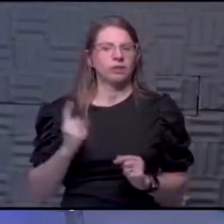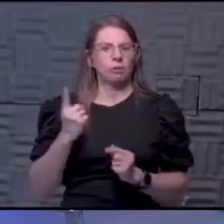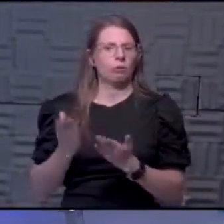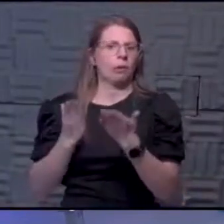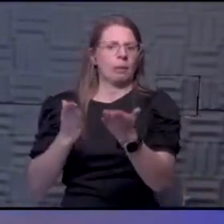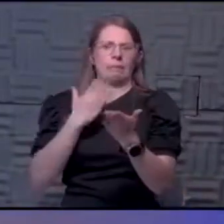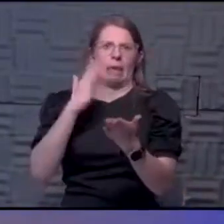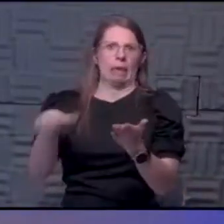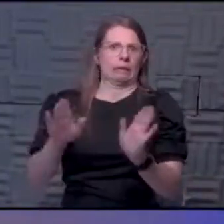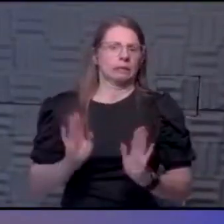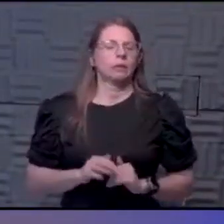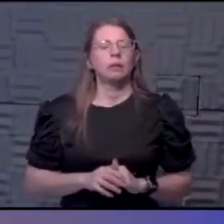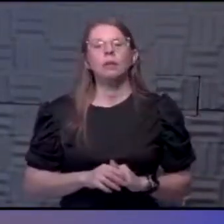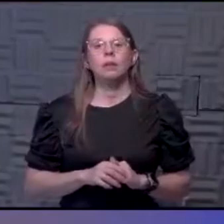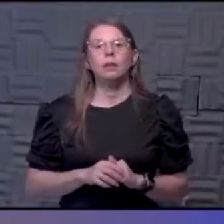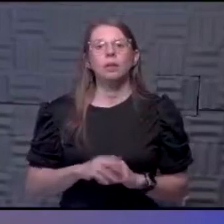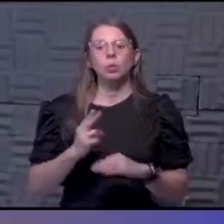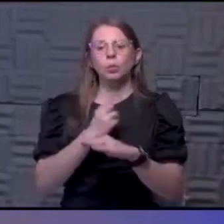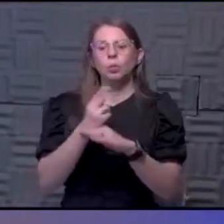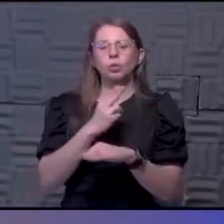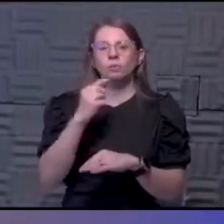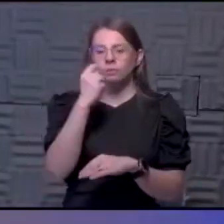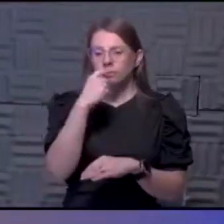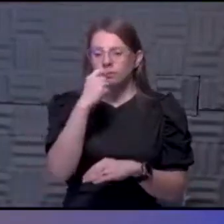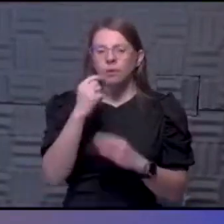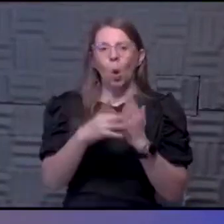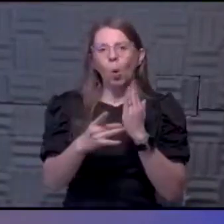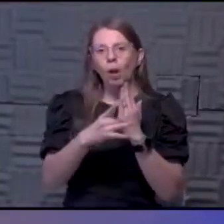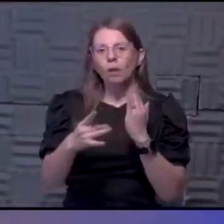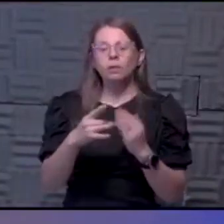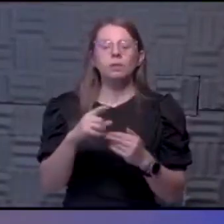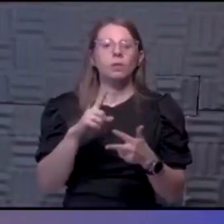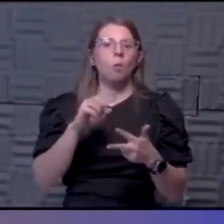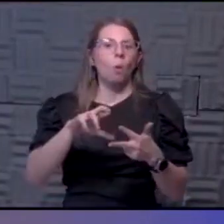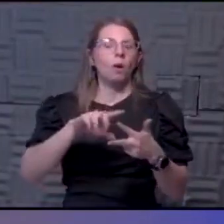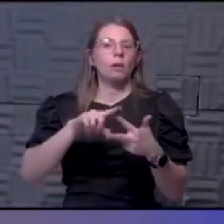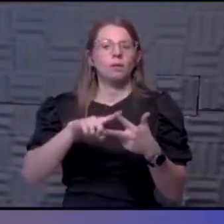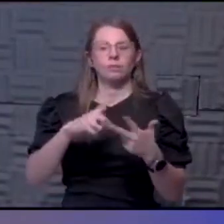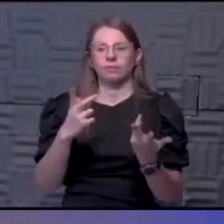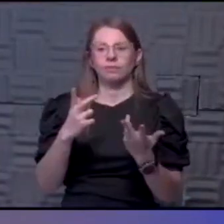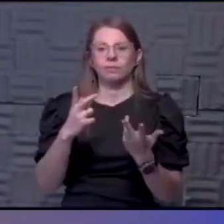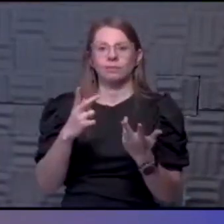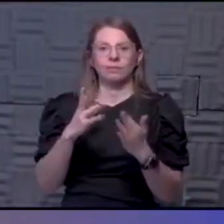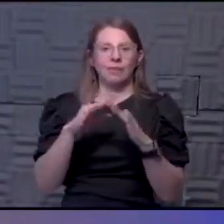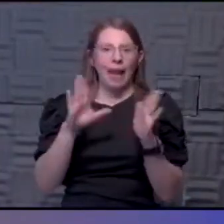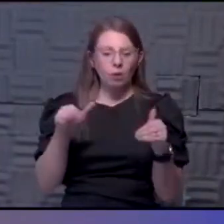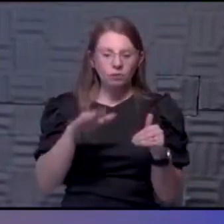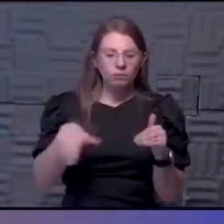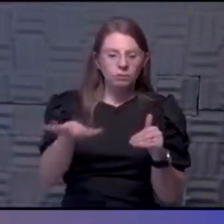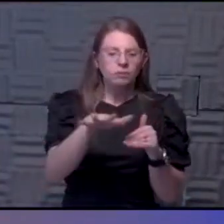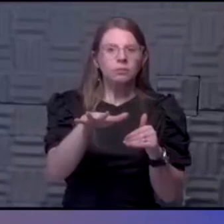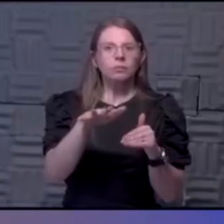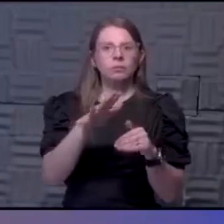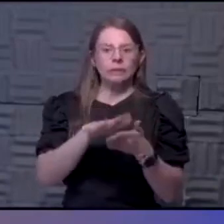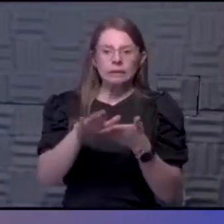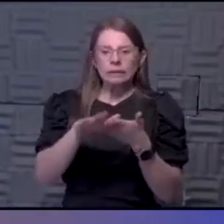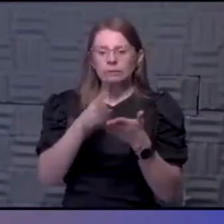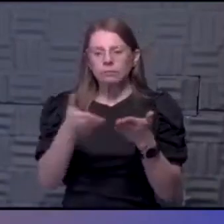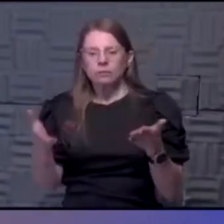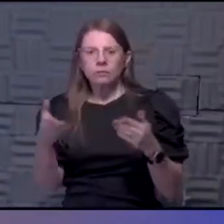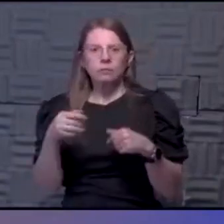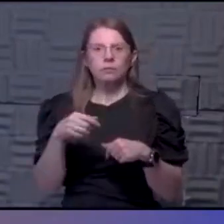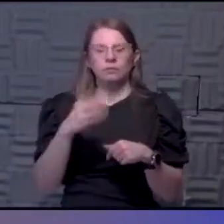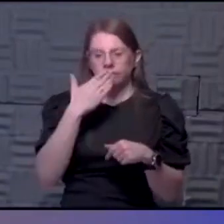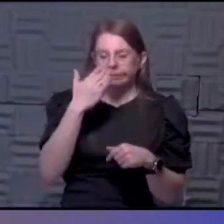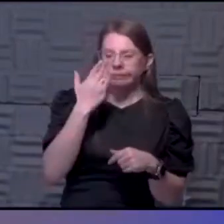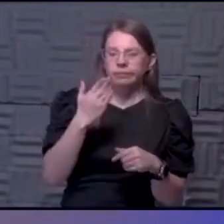it. It was bad. But you can use things like essential oils or household products as well. But if you can't smell anything, have someone around you who can kind of verify,